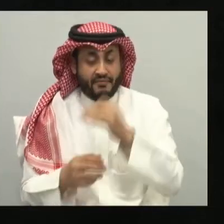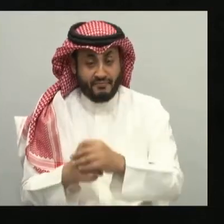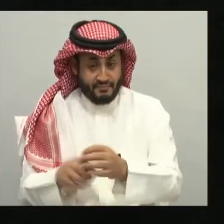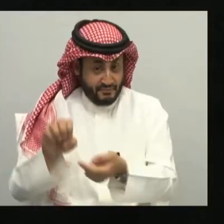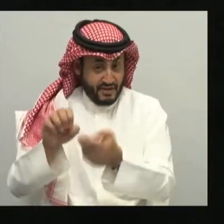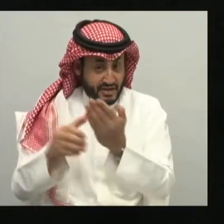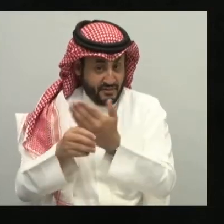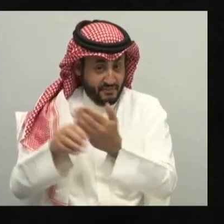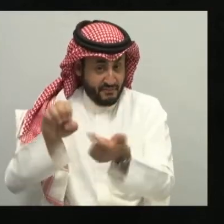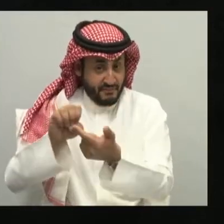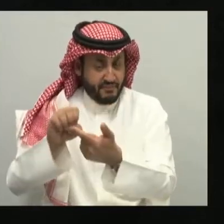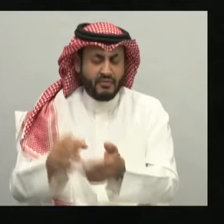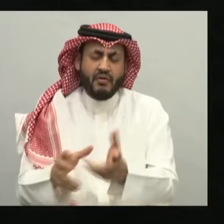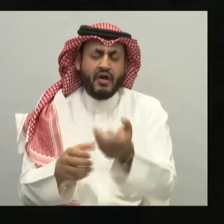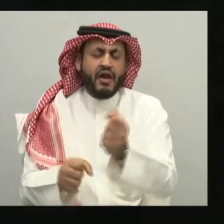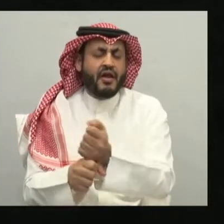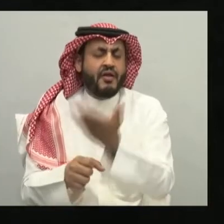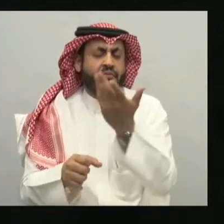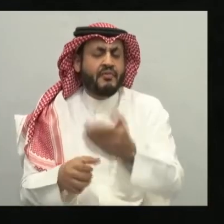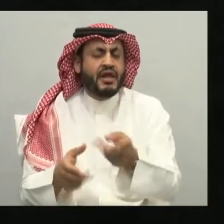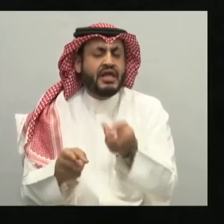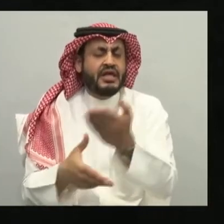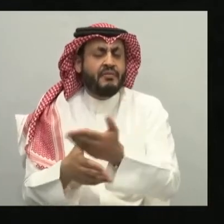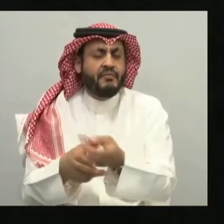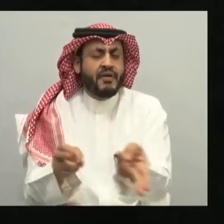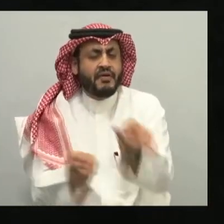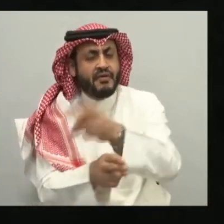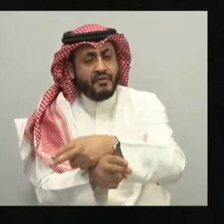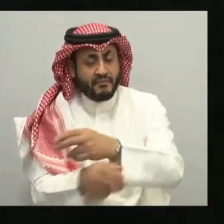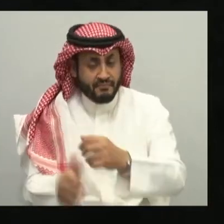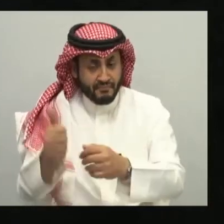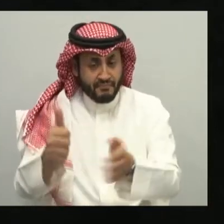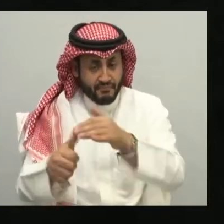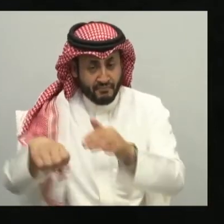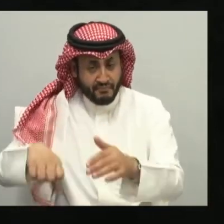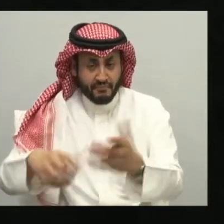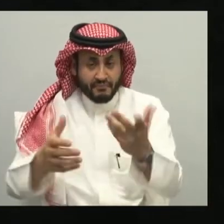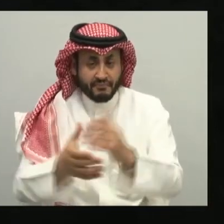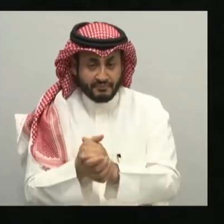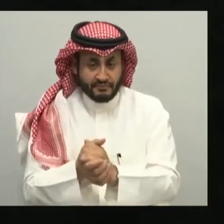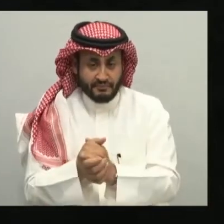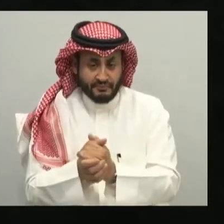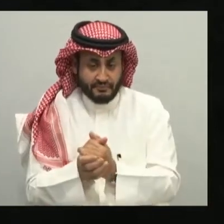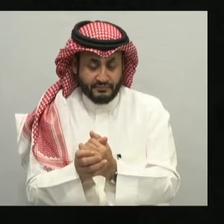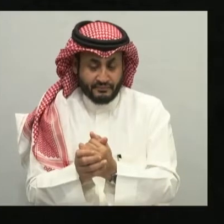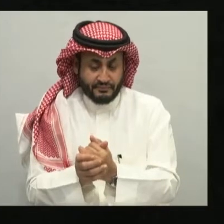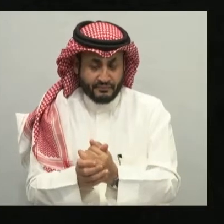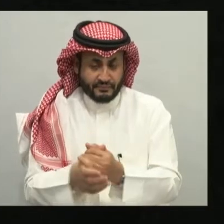the end. What happened to the sound of the letter A when we added the